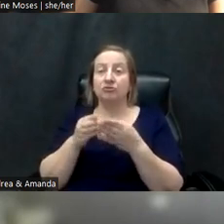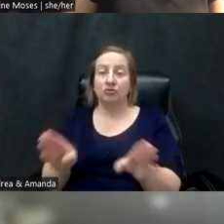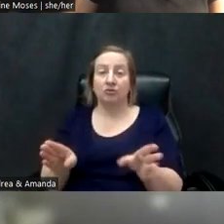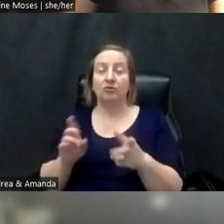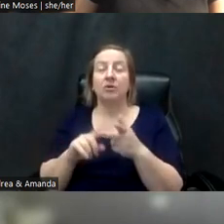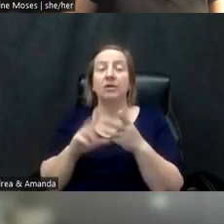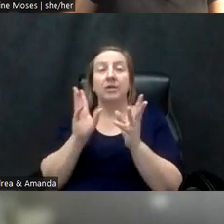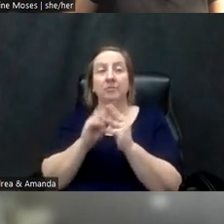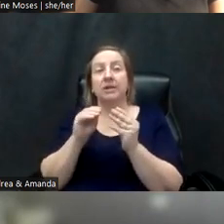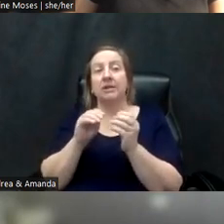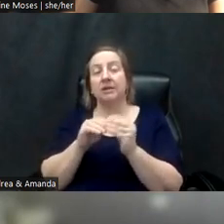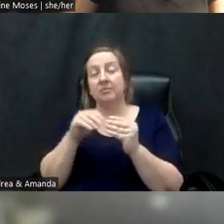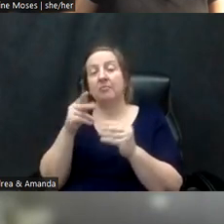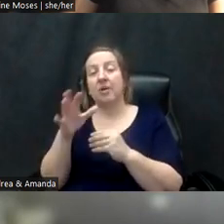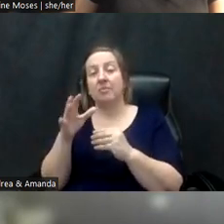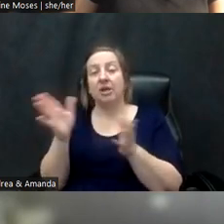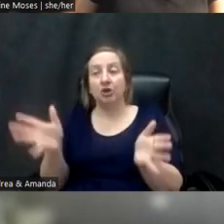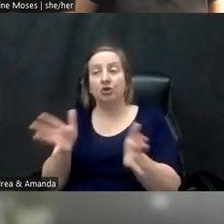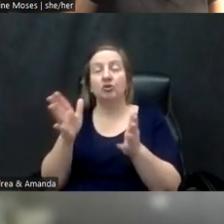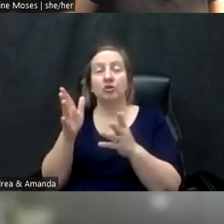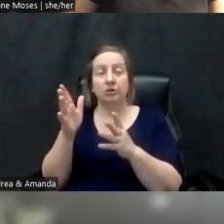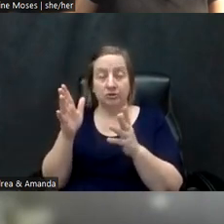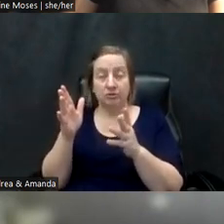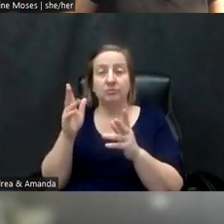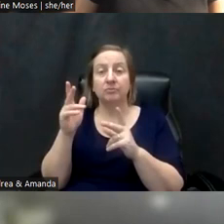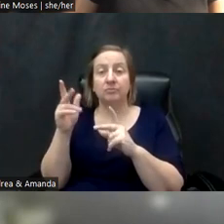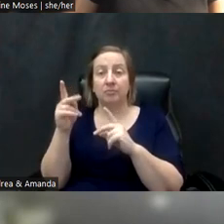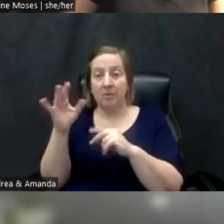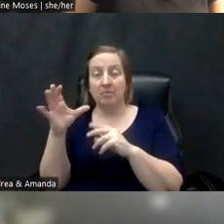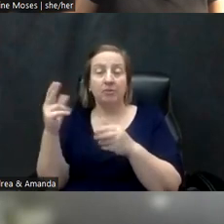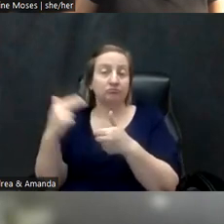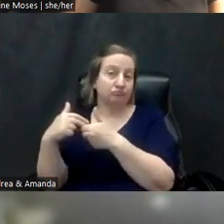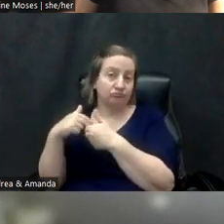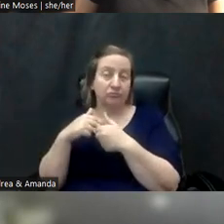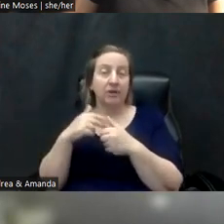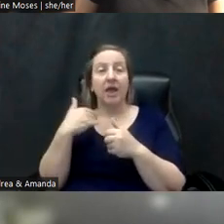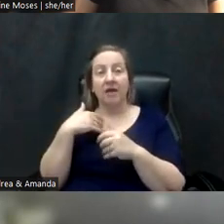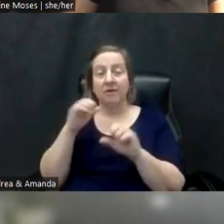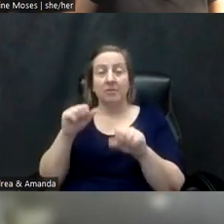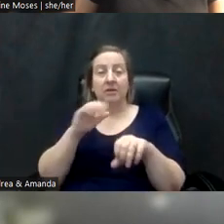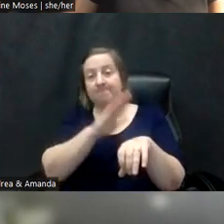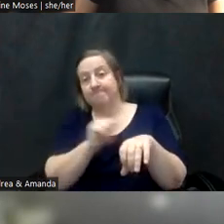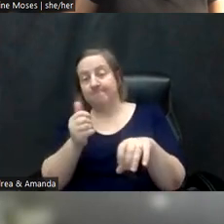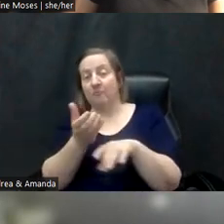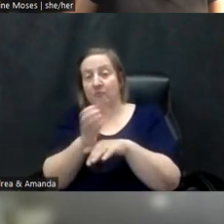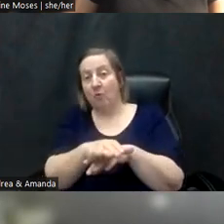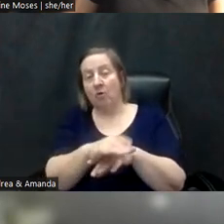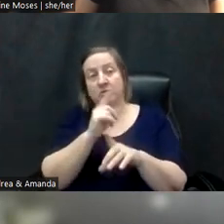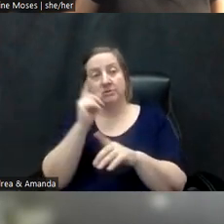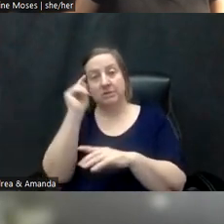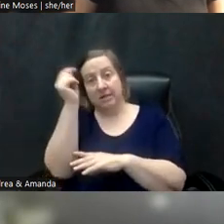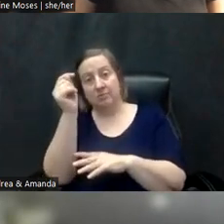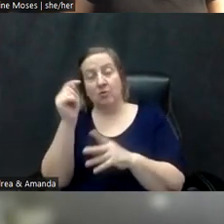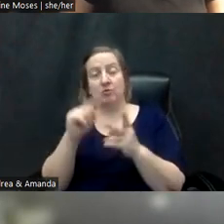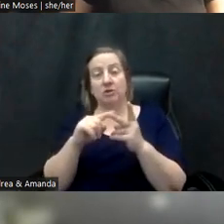they encourage public participation throughout their meetings. They have subpoena power and can compel testimony and